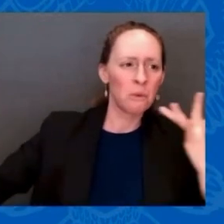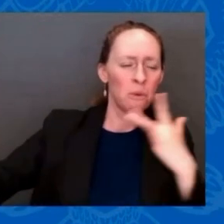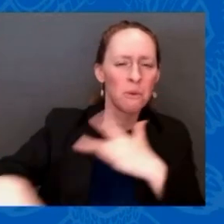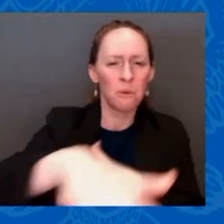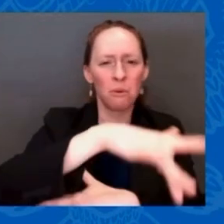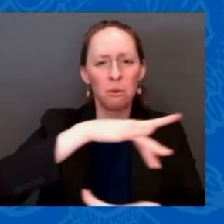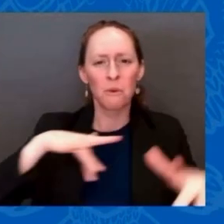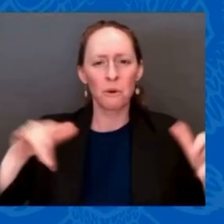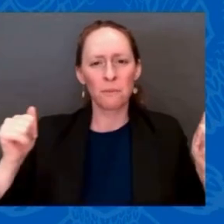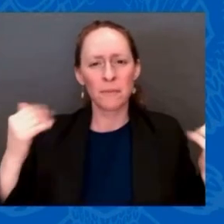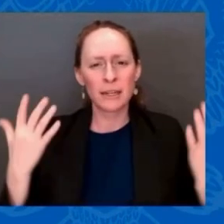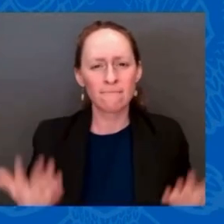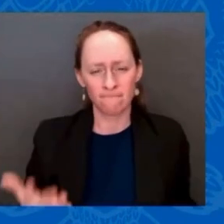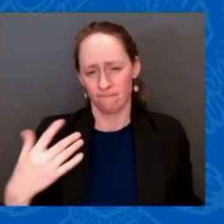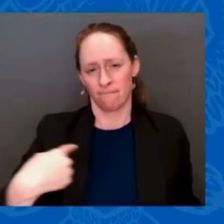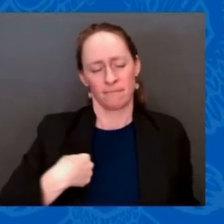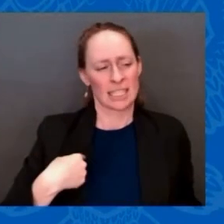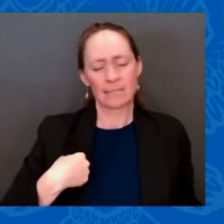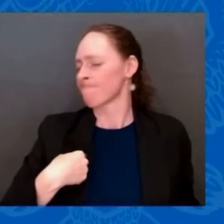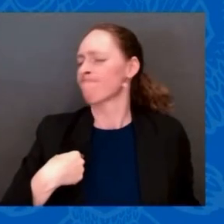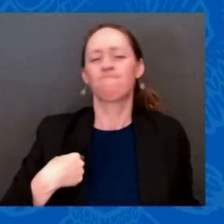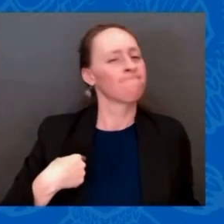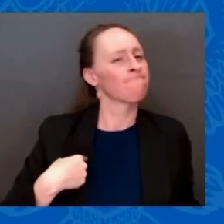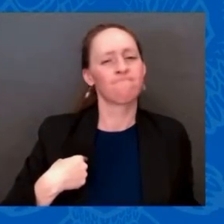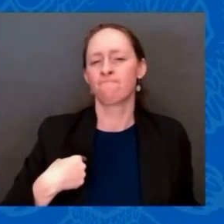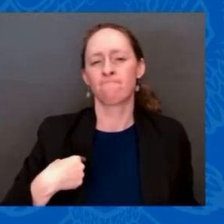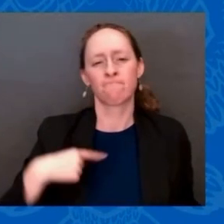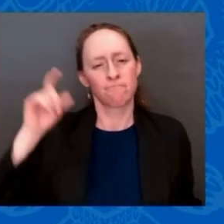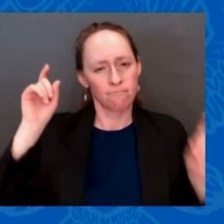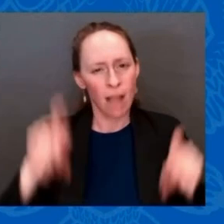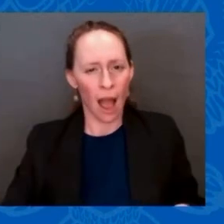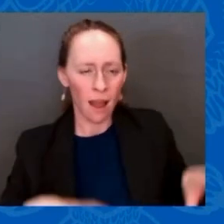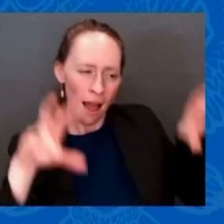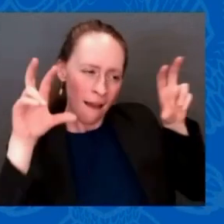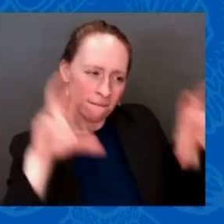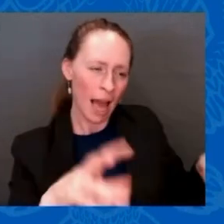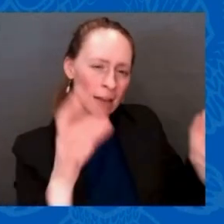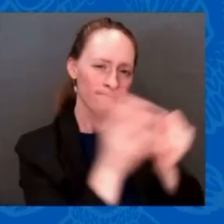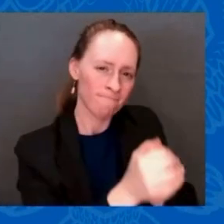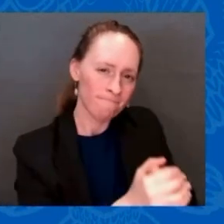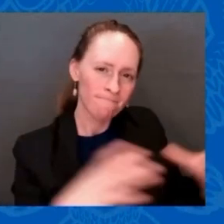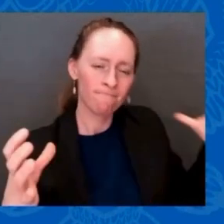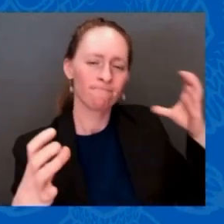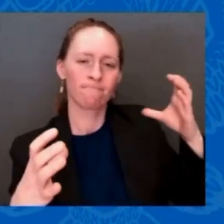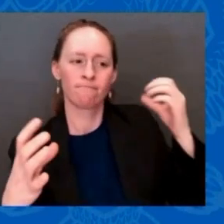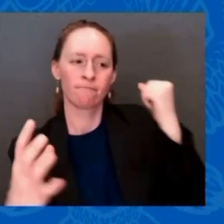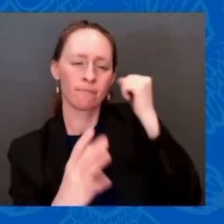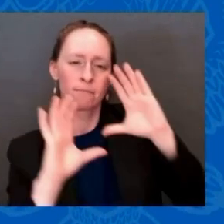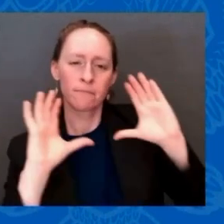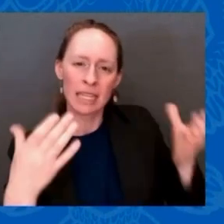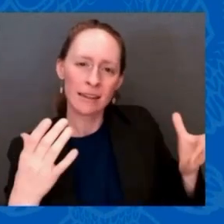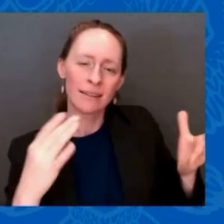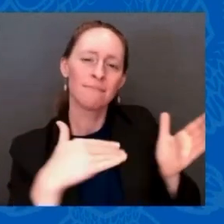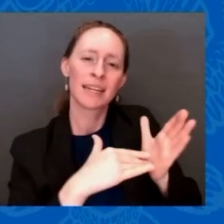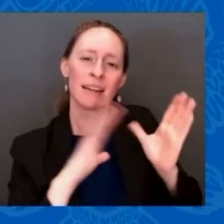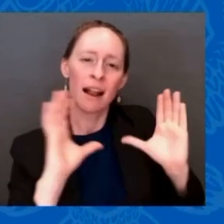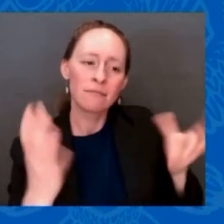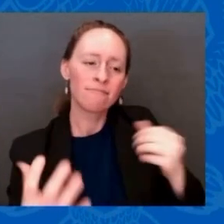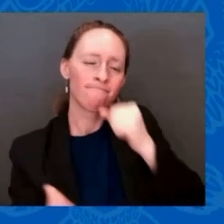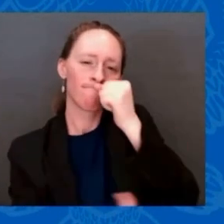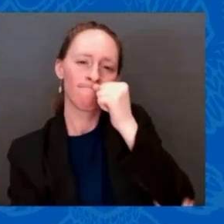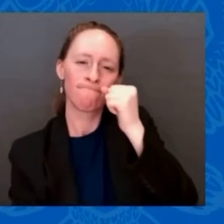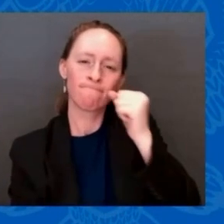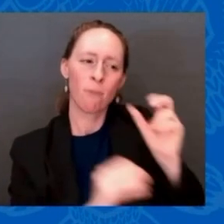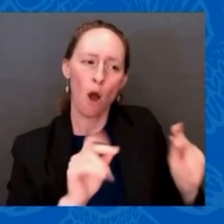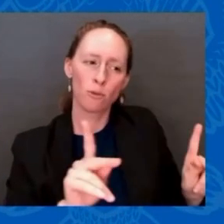up. We're not going to continue down the trickle-down path as long as I'm president. This is the moment we're finally going to